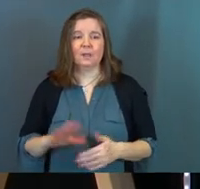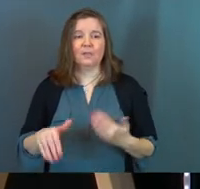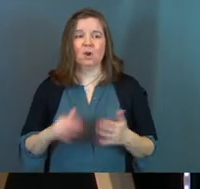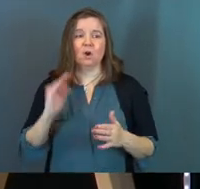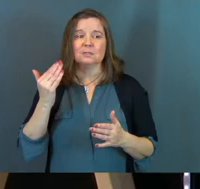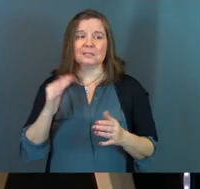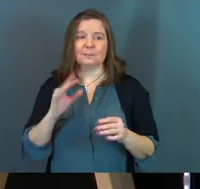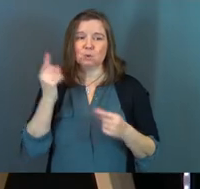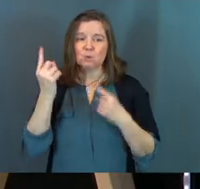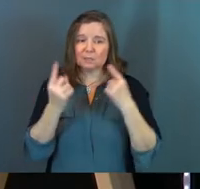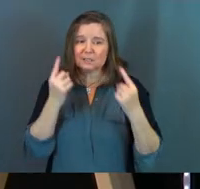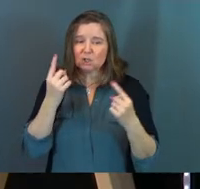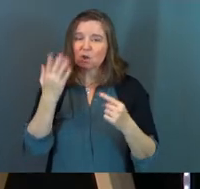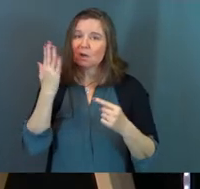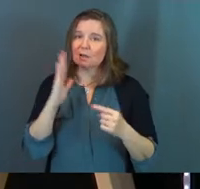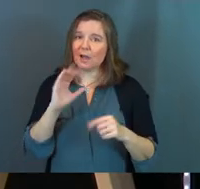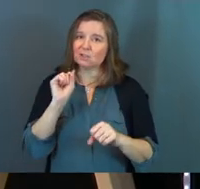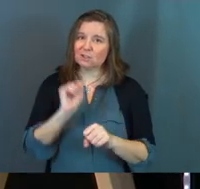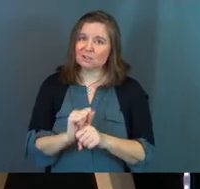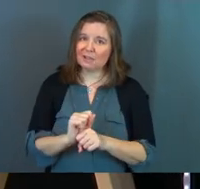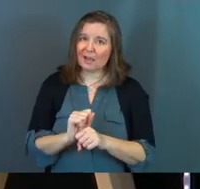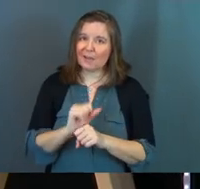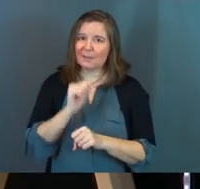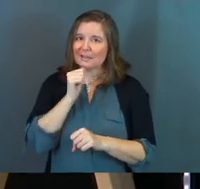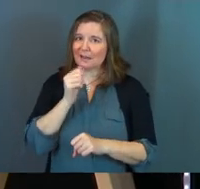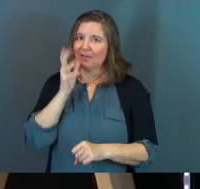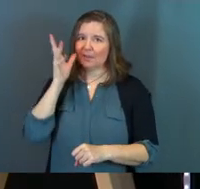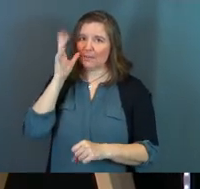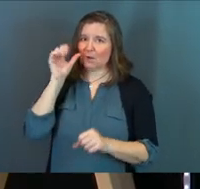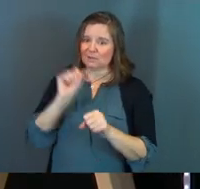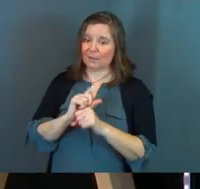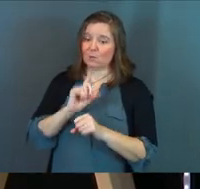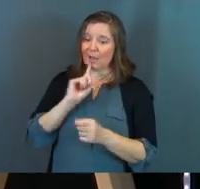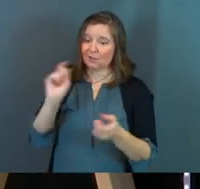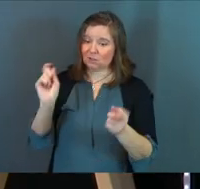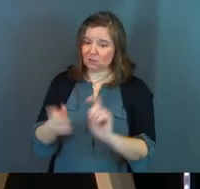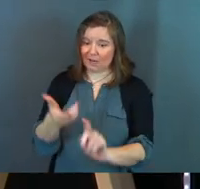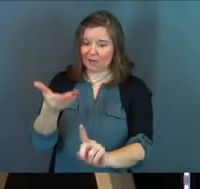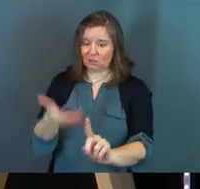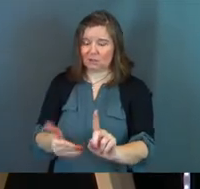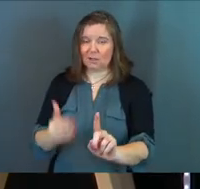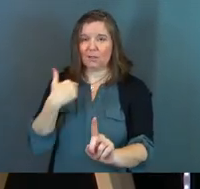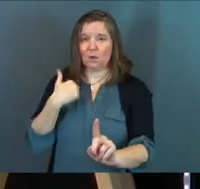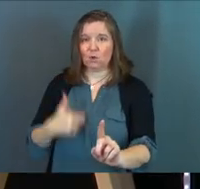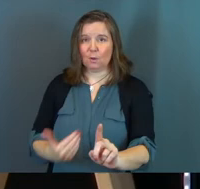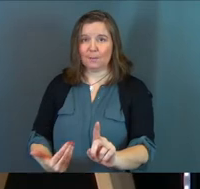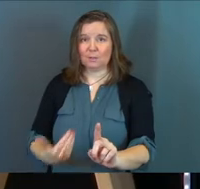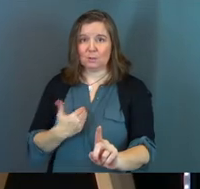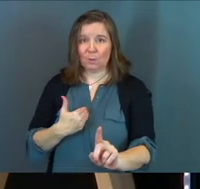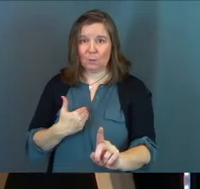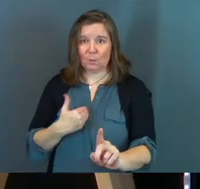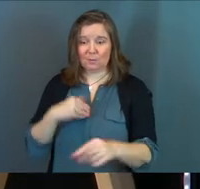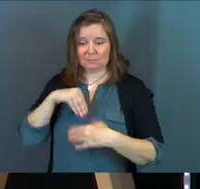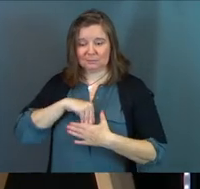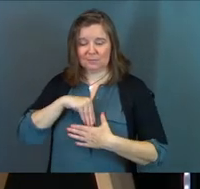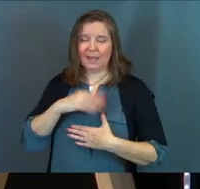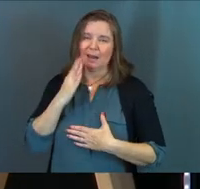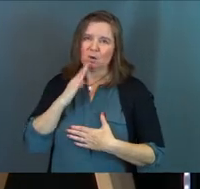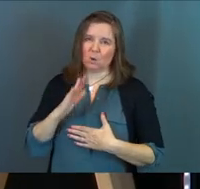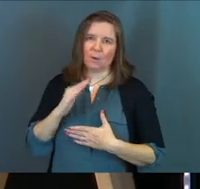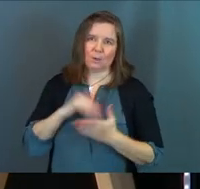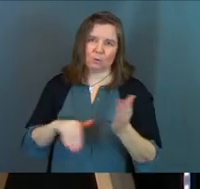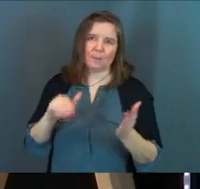They all seem to consider it God's job, not a parent's job, to actually change a human soul. And I know I'm